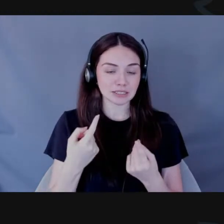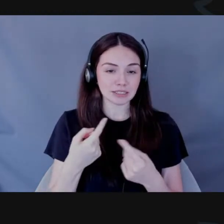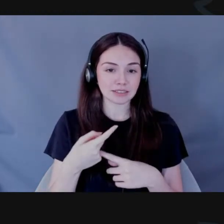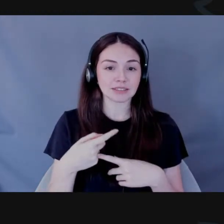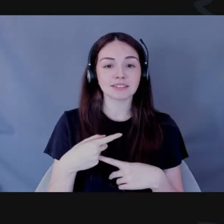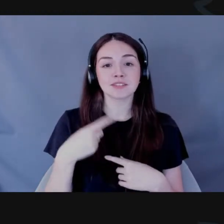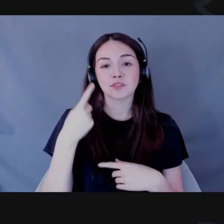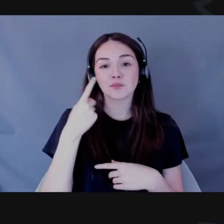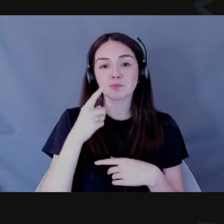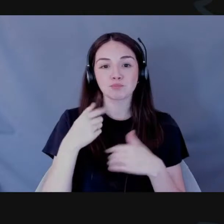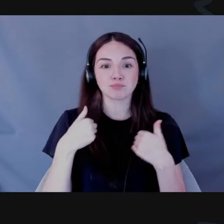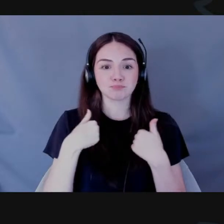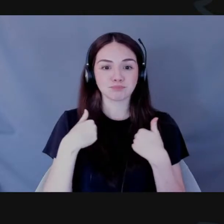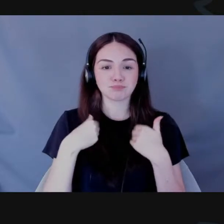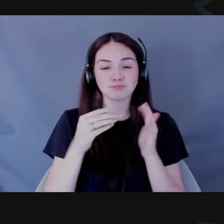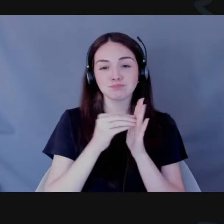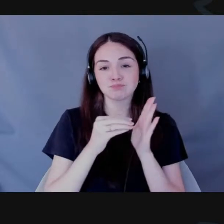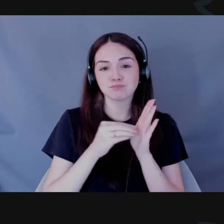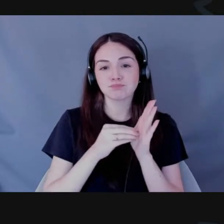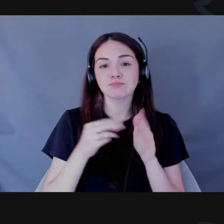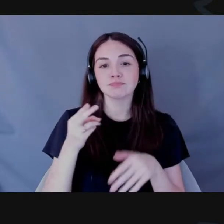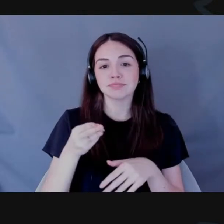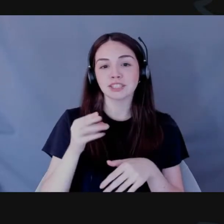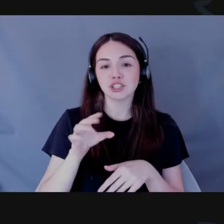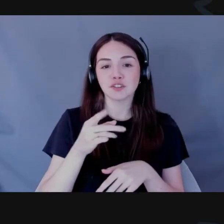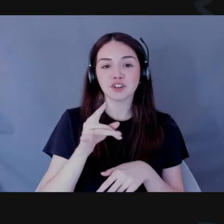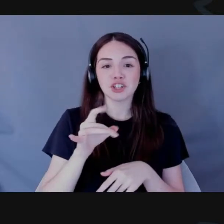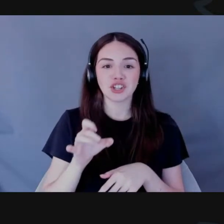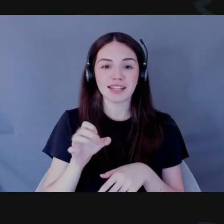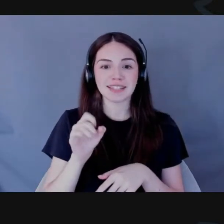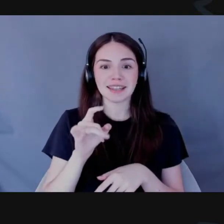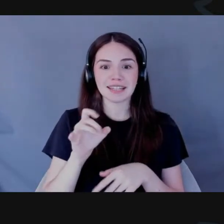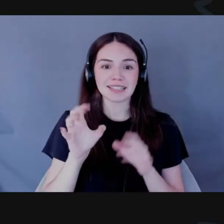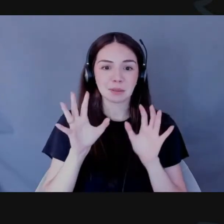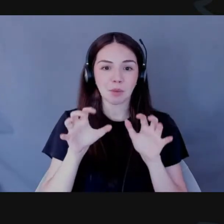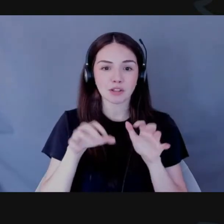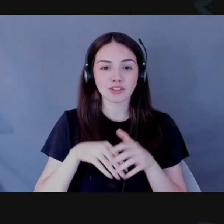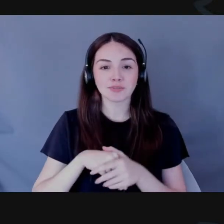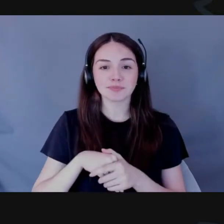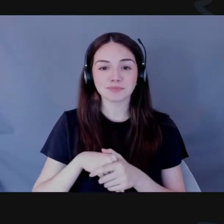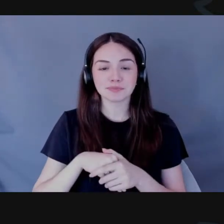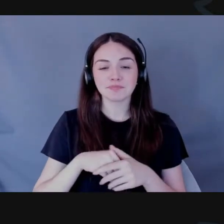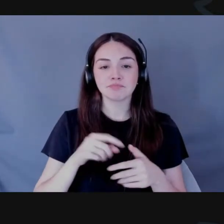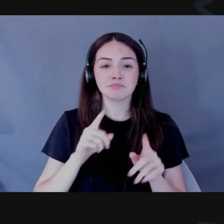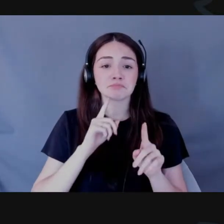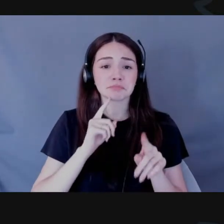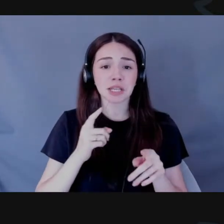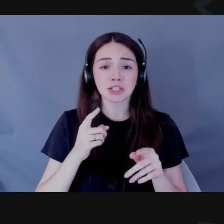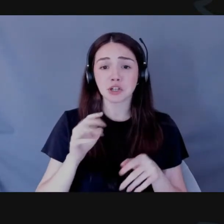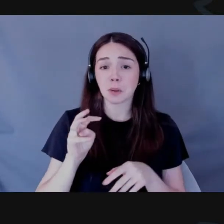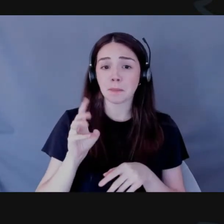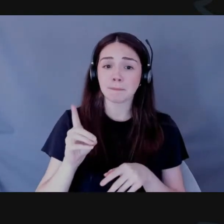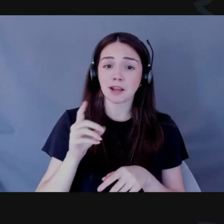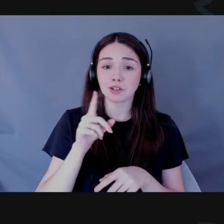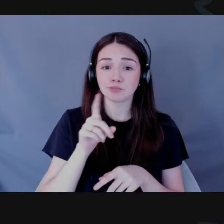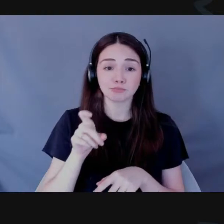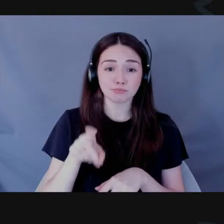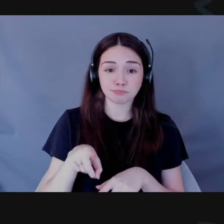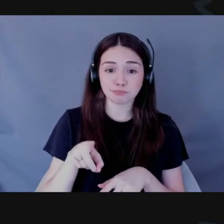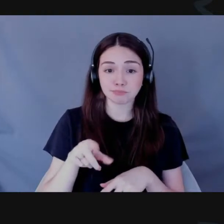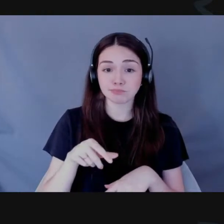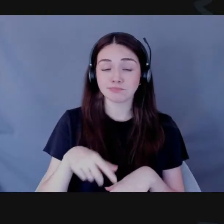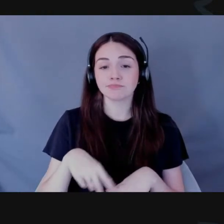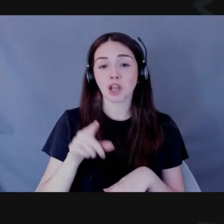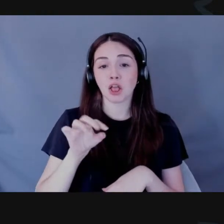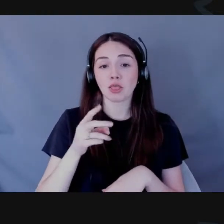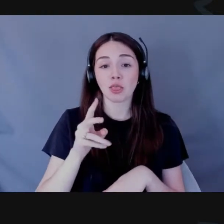Animal, Documenting the Cultural History of Chessie the Sea Monster," about Maryland's answer to the Loch Ness Monster. These Lunch and